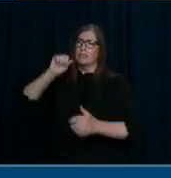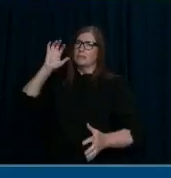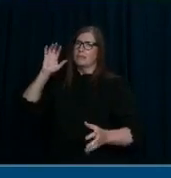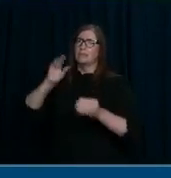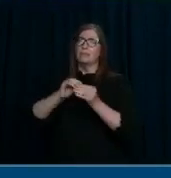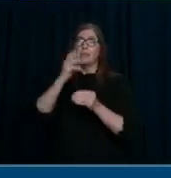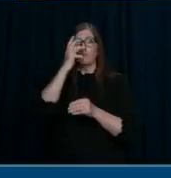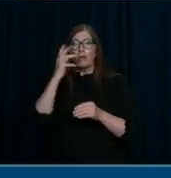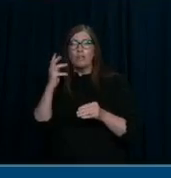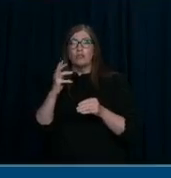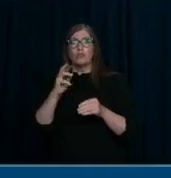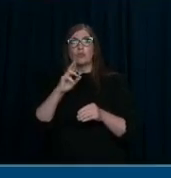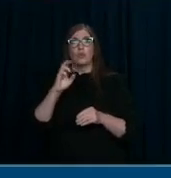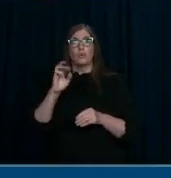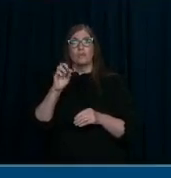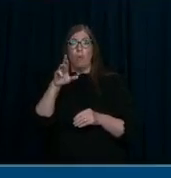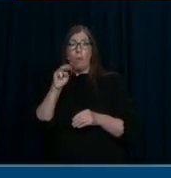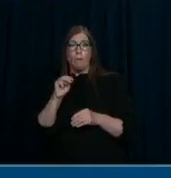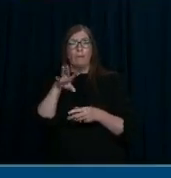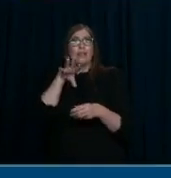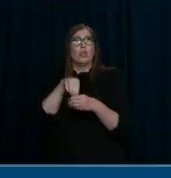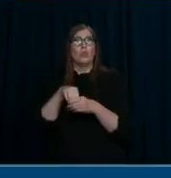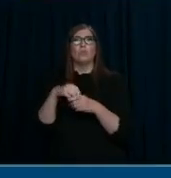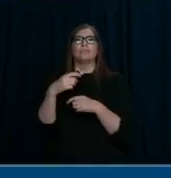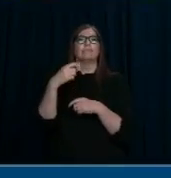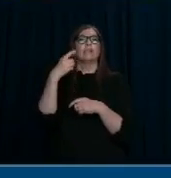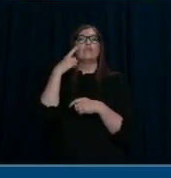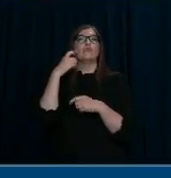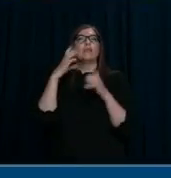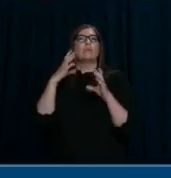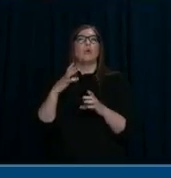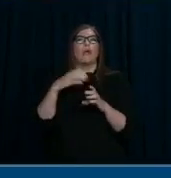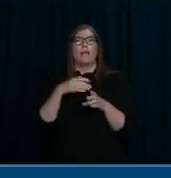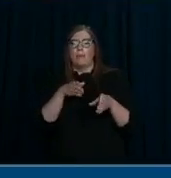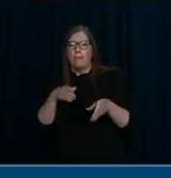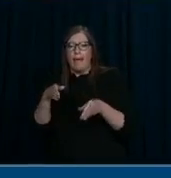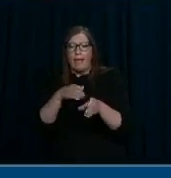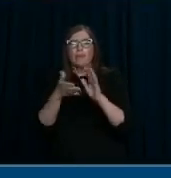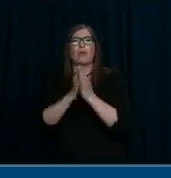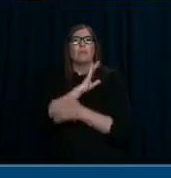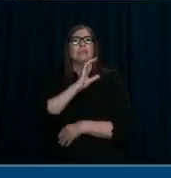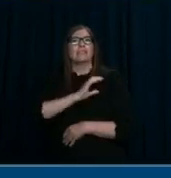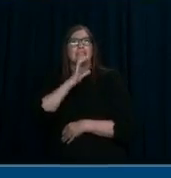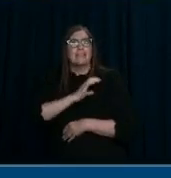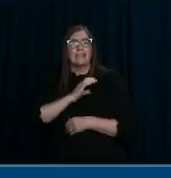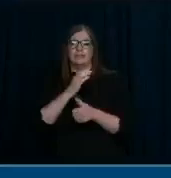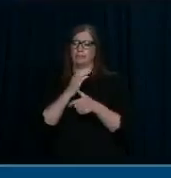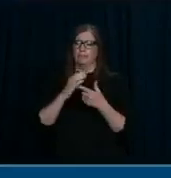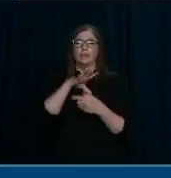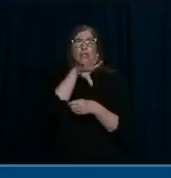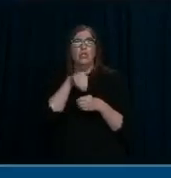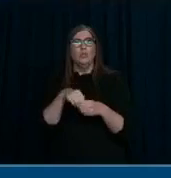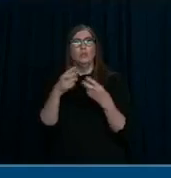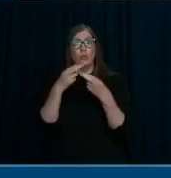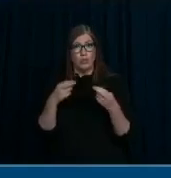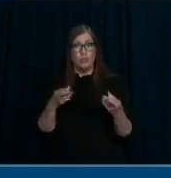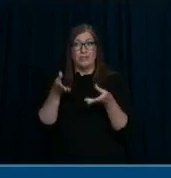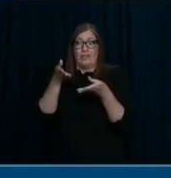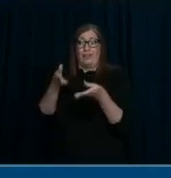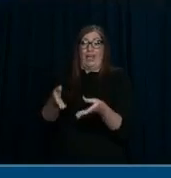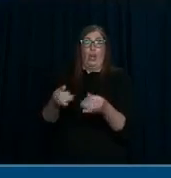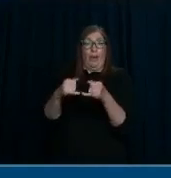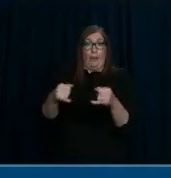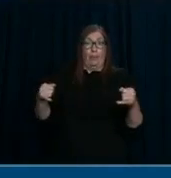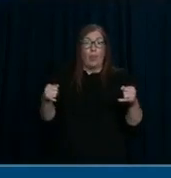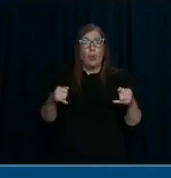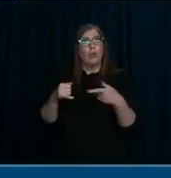immigration reform. It includes Dreamers having a pathway to citizenship. It includes resources at the border